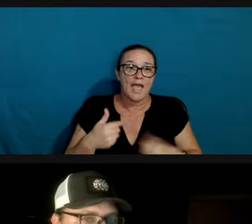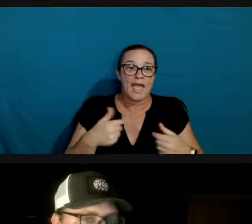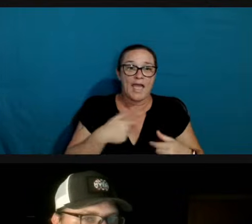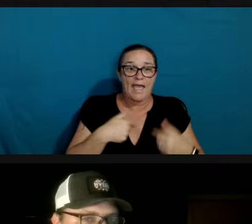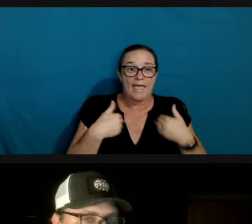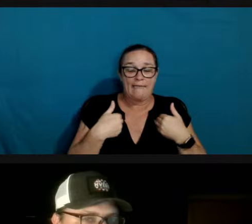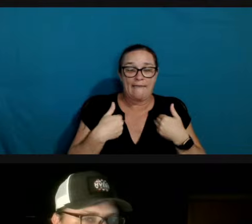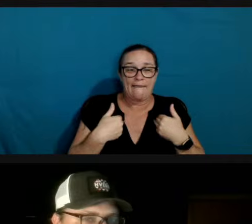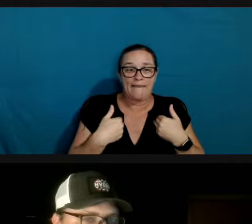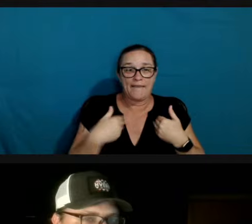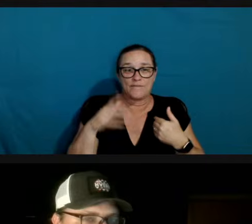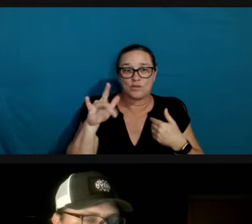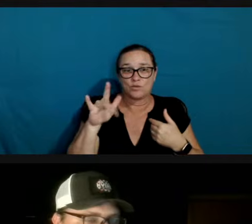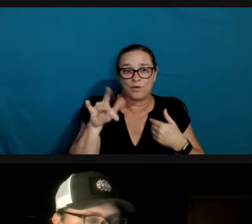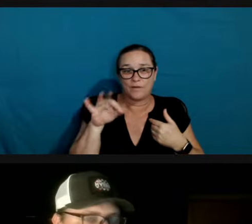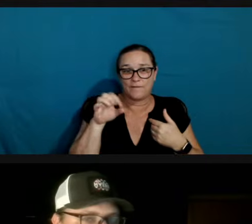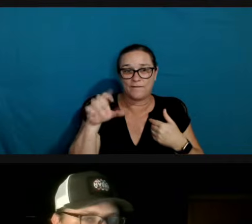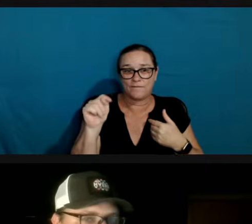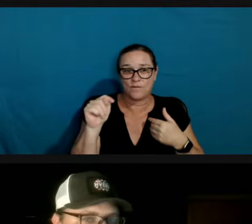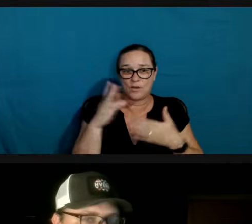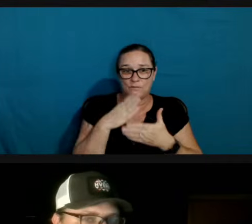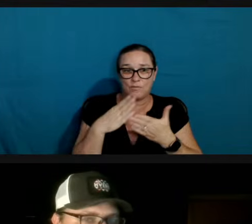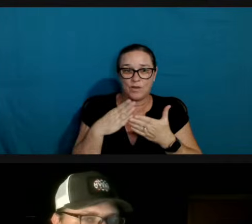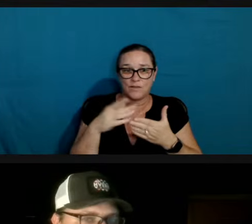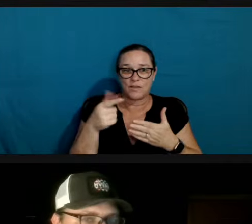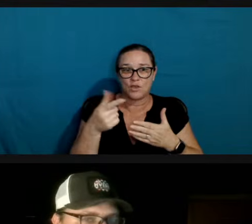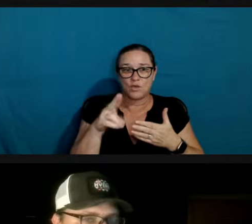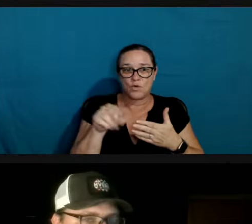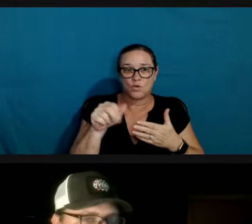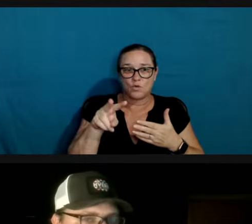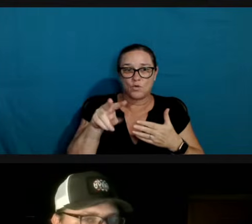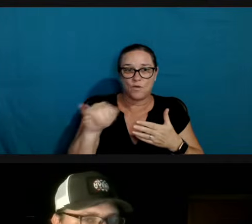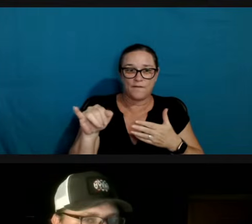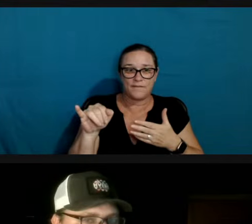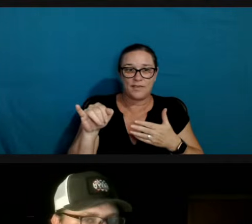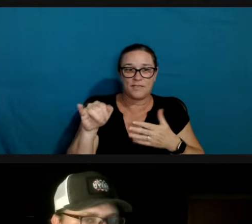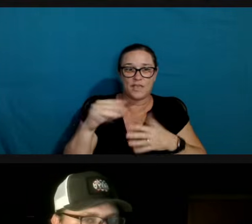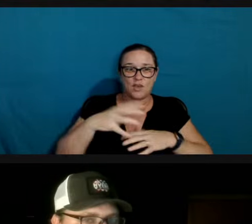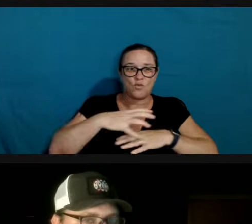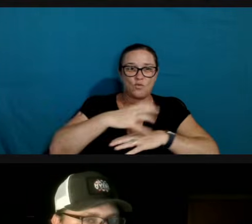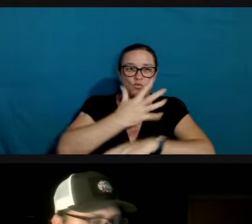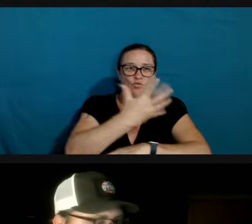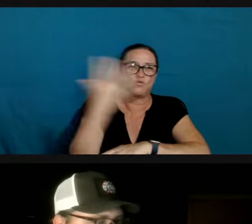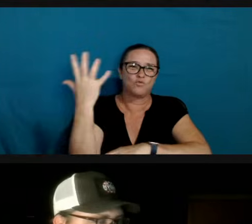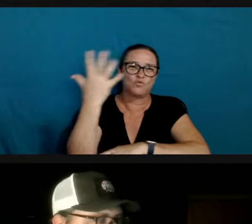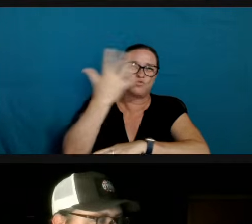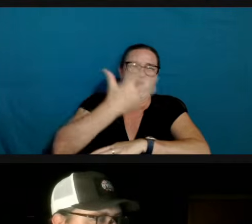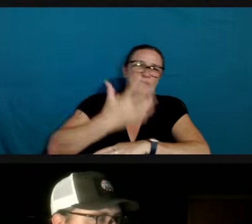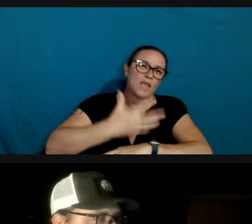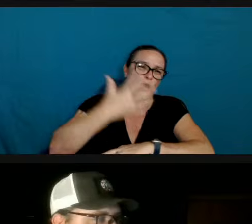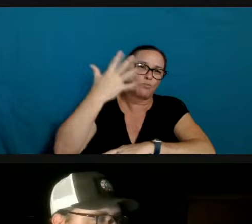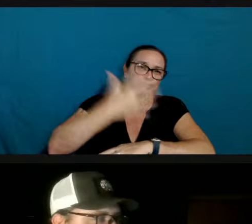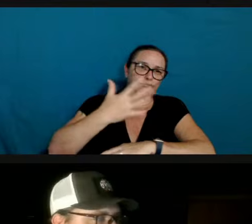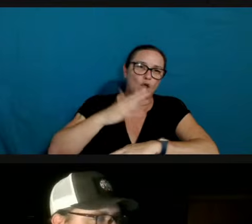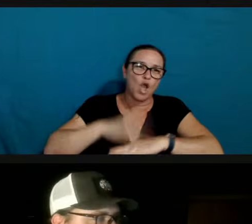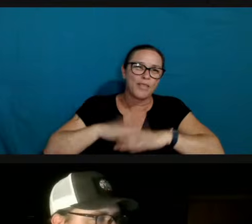25-foot section of a guavi that it ripped out and is right now still trying to get it off my fence.